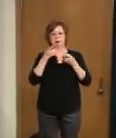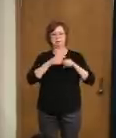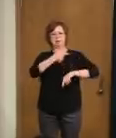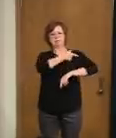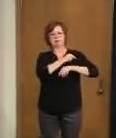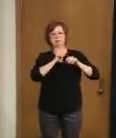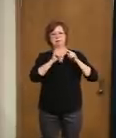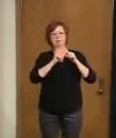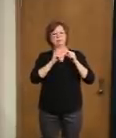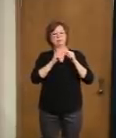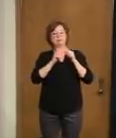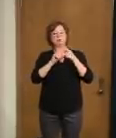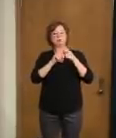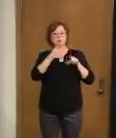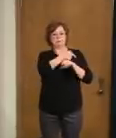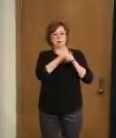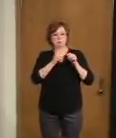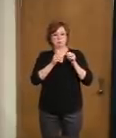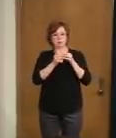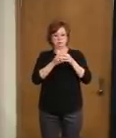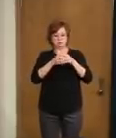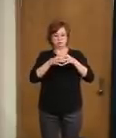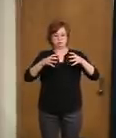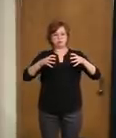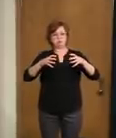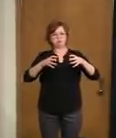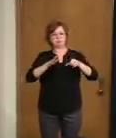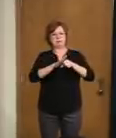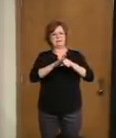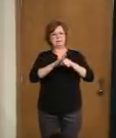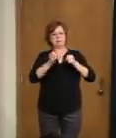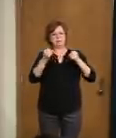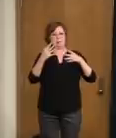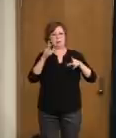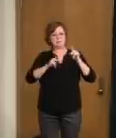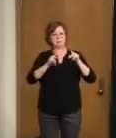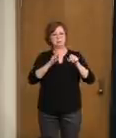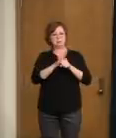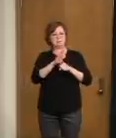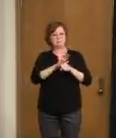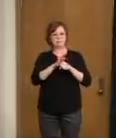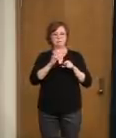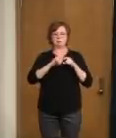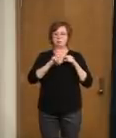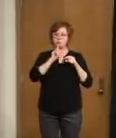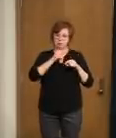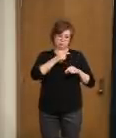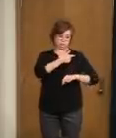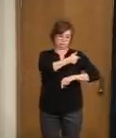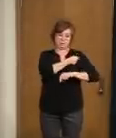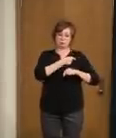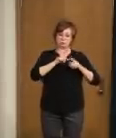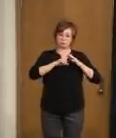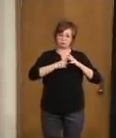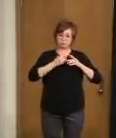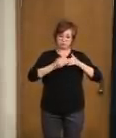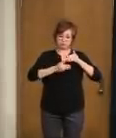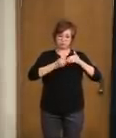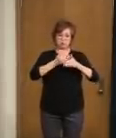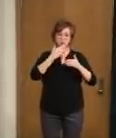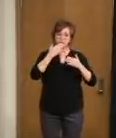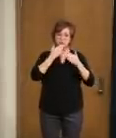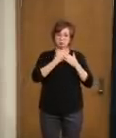on our total number of cases. So while it's really great that vaccination started, we really have to stay the course with our public health